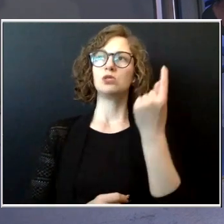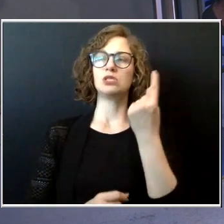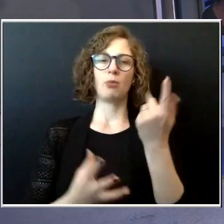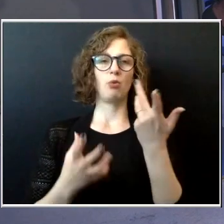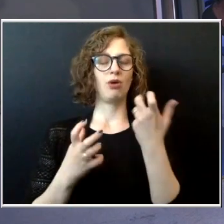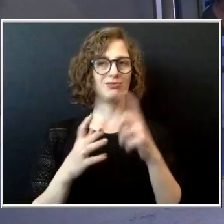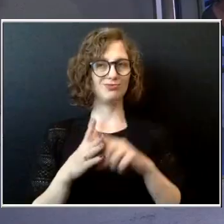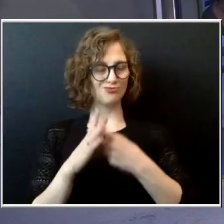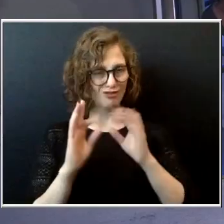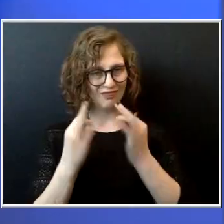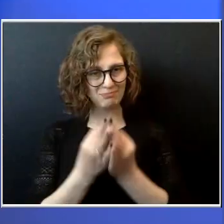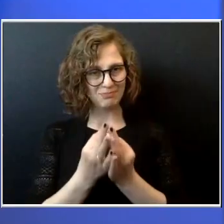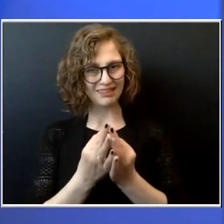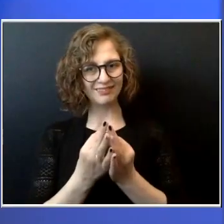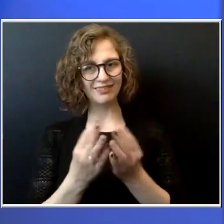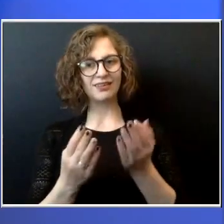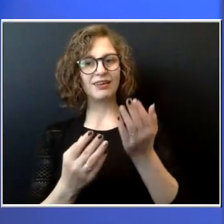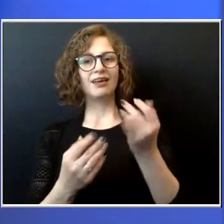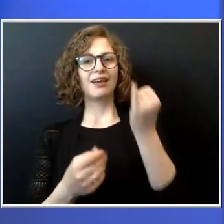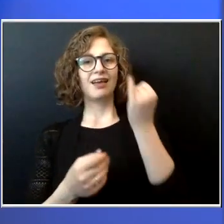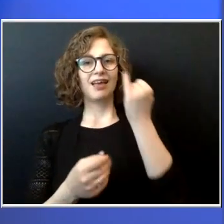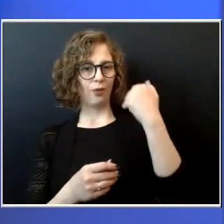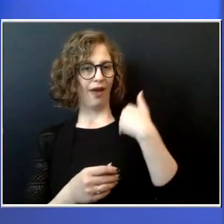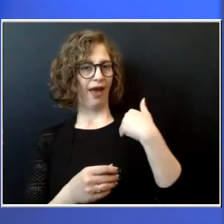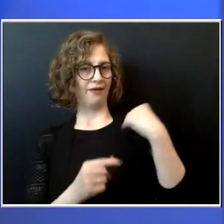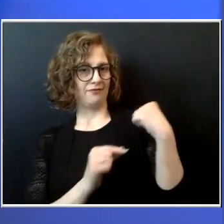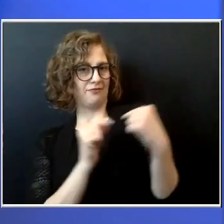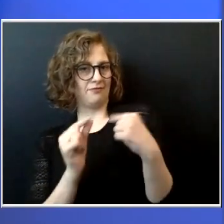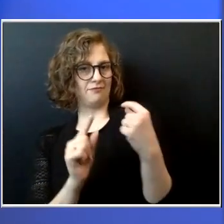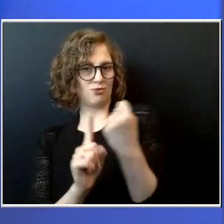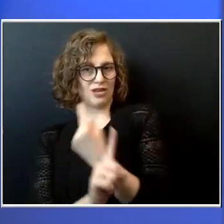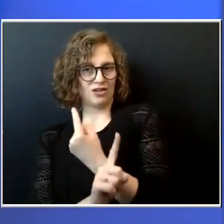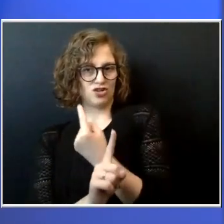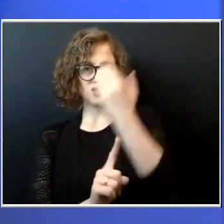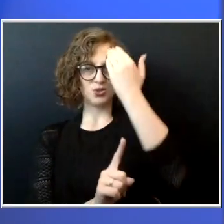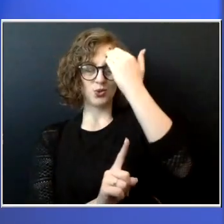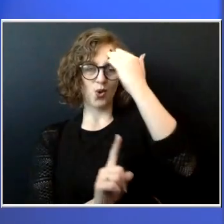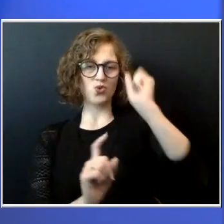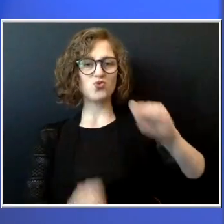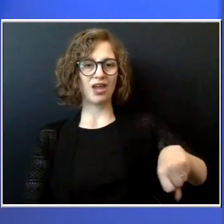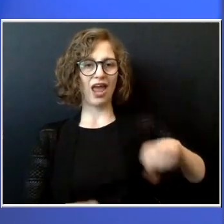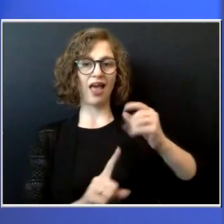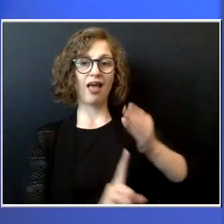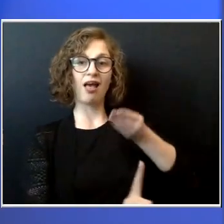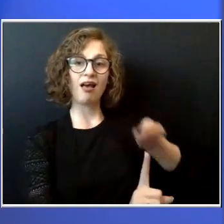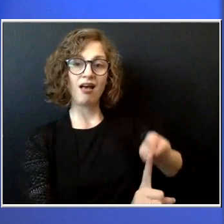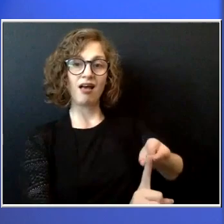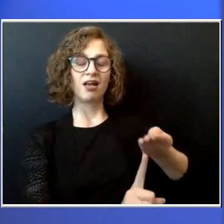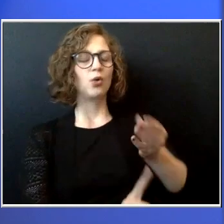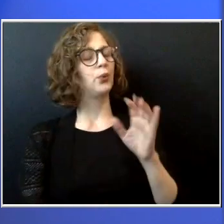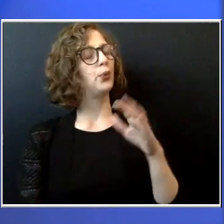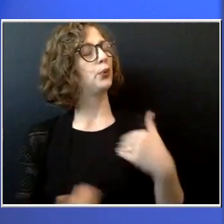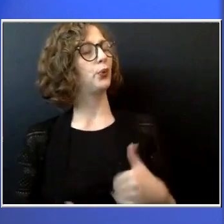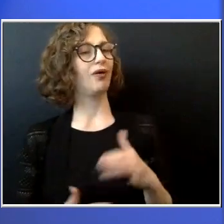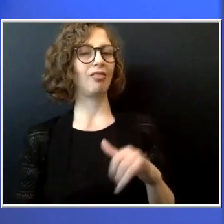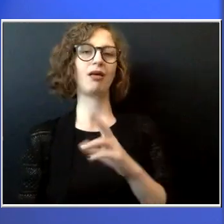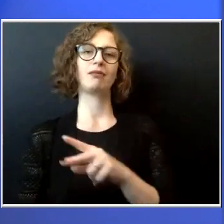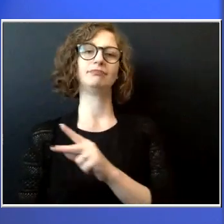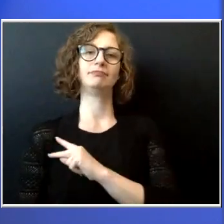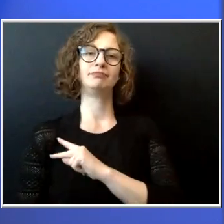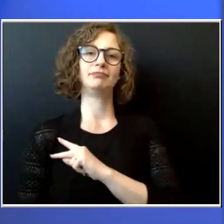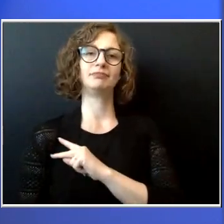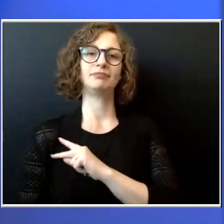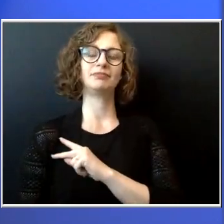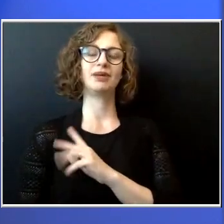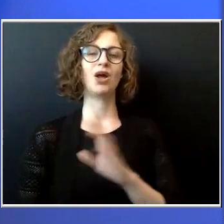like? Those are so personal, because when you find you carry a genetic change, it almost feels like, did I do